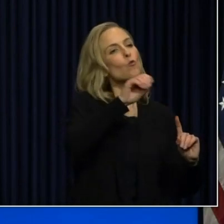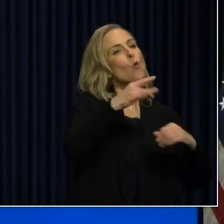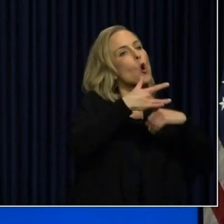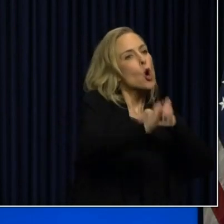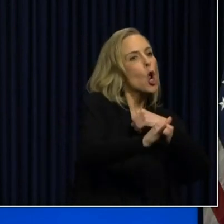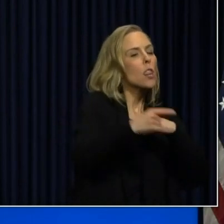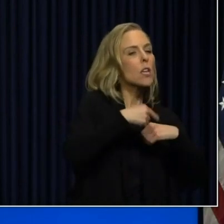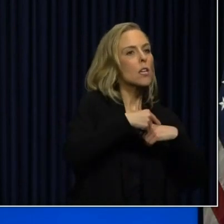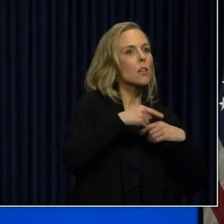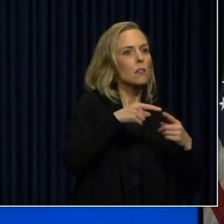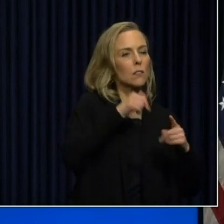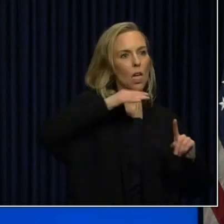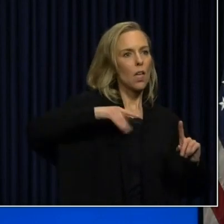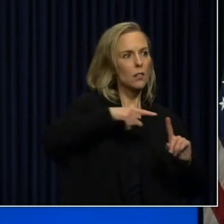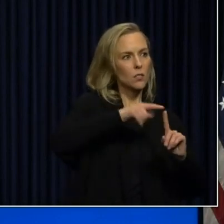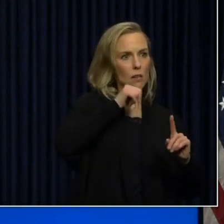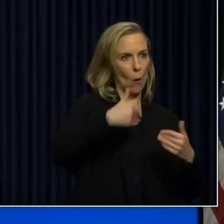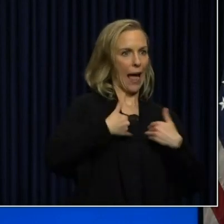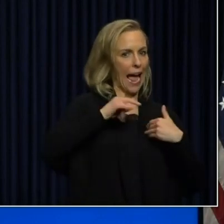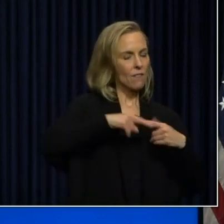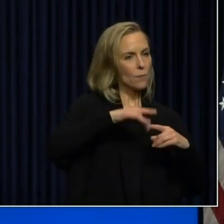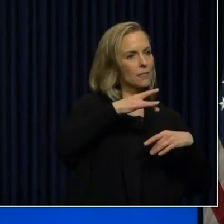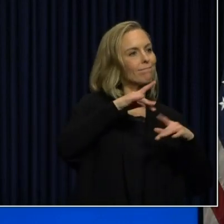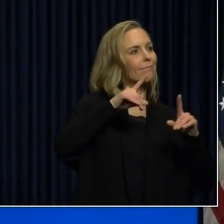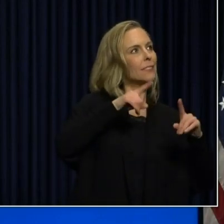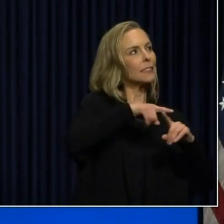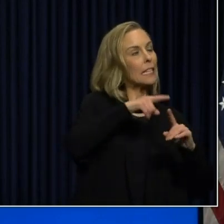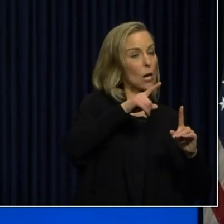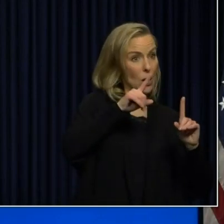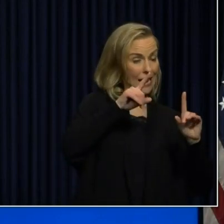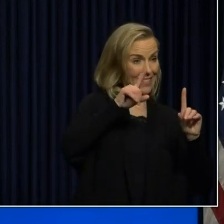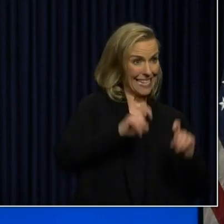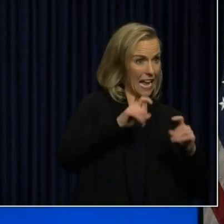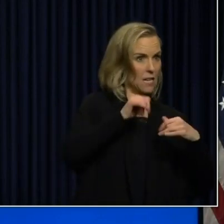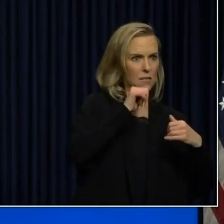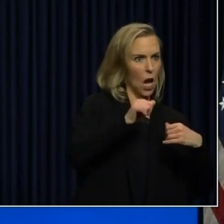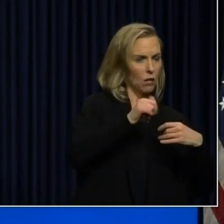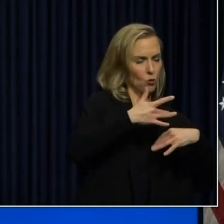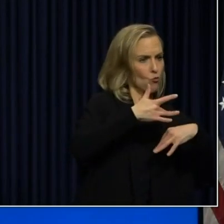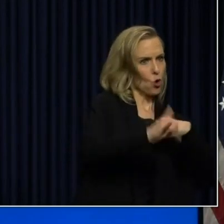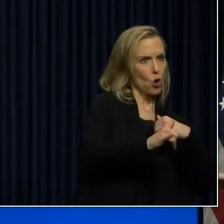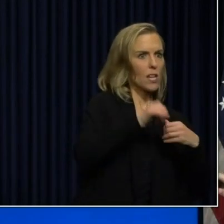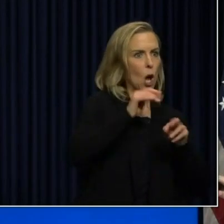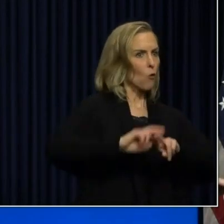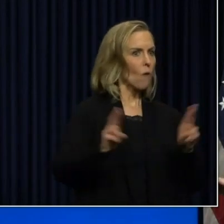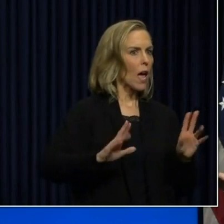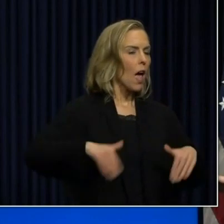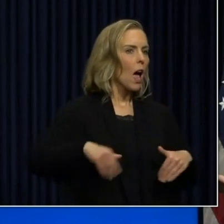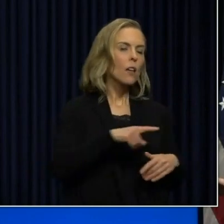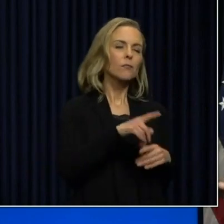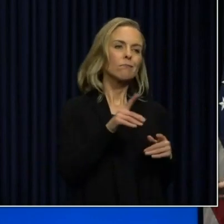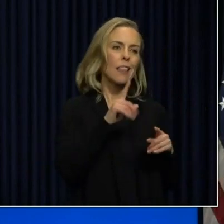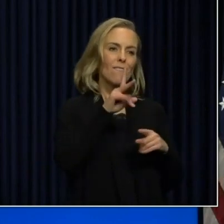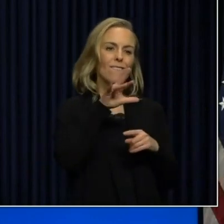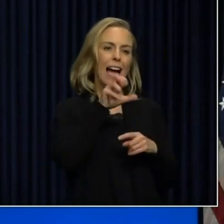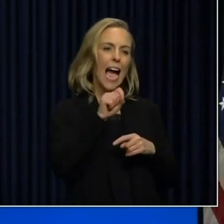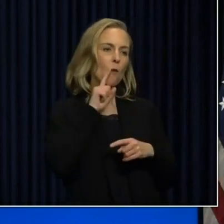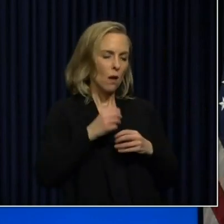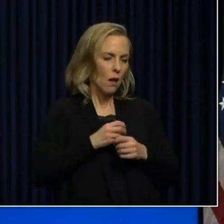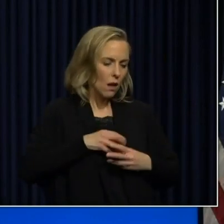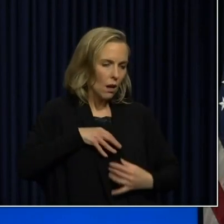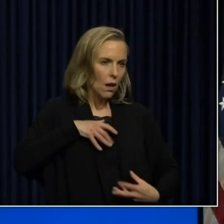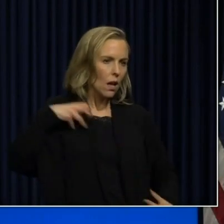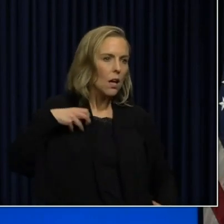folks can test negative that then develop the virus itself. One of the reasons that we've always tried to test with